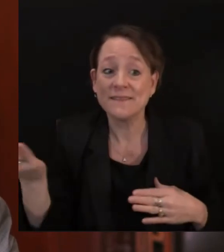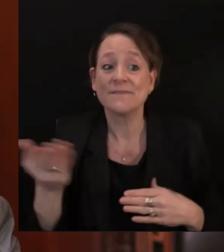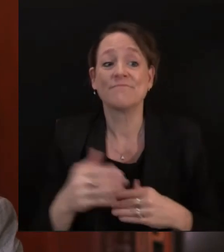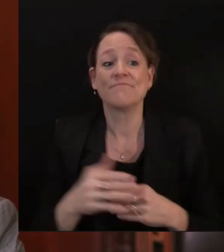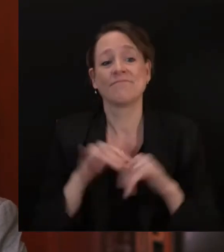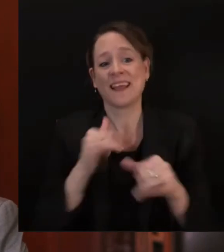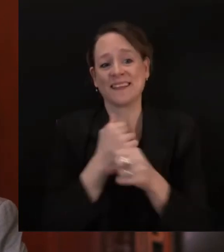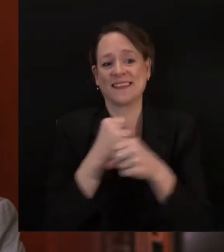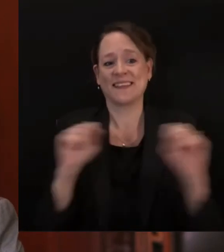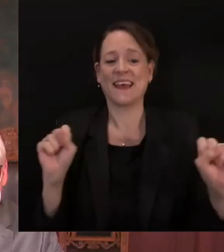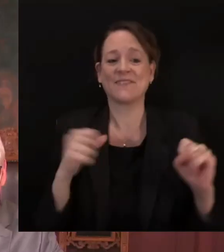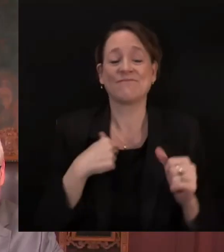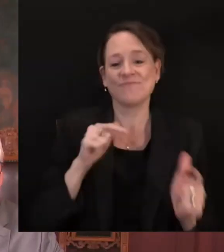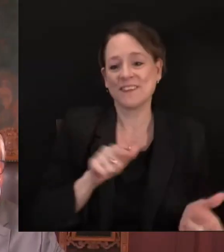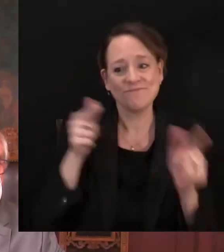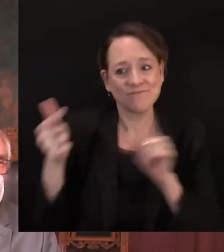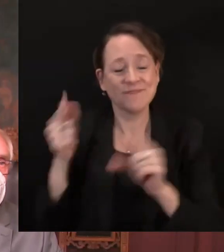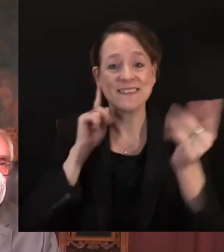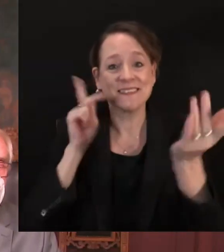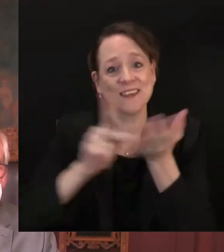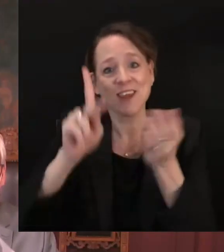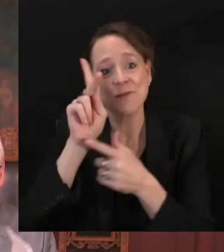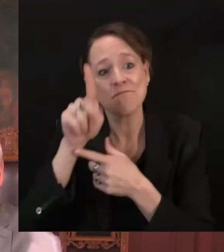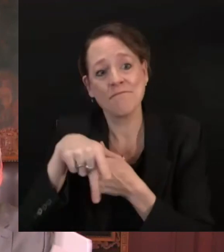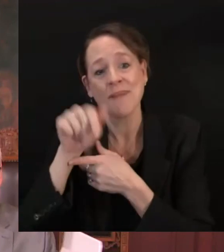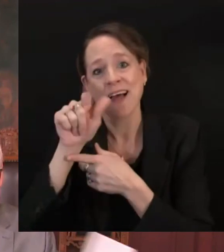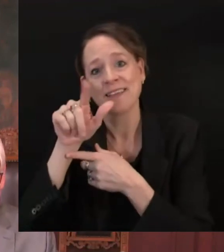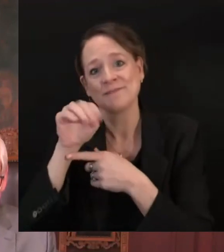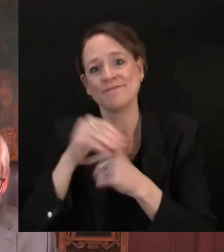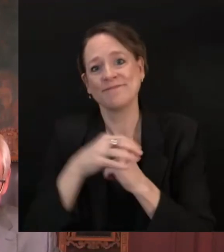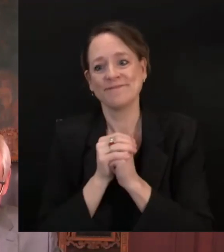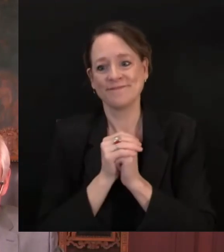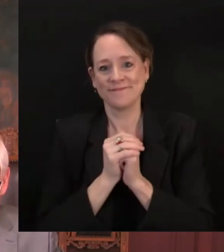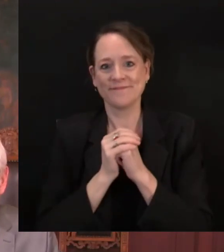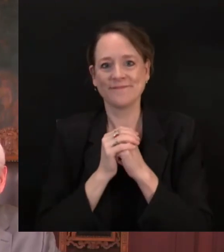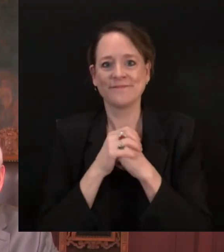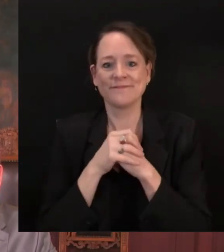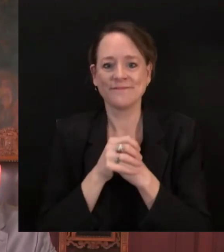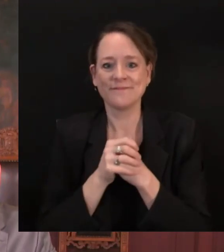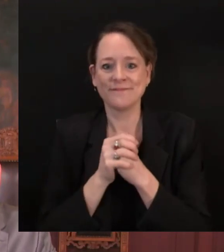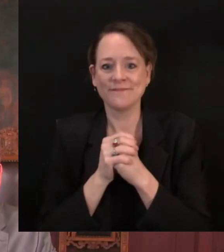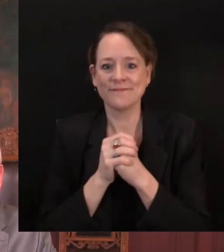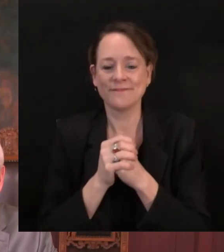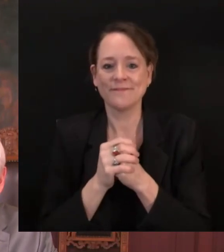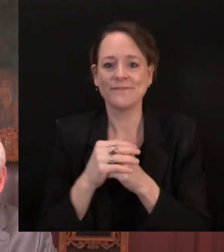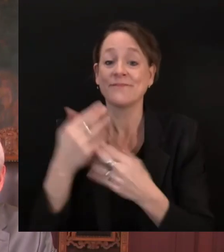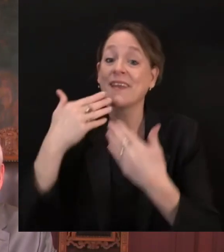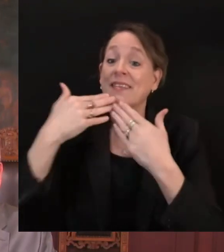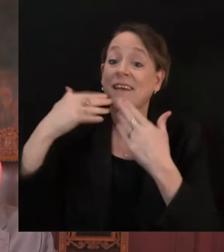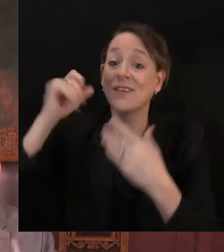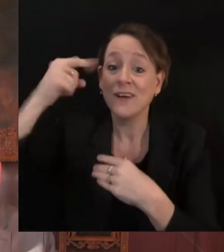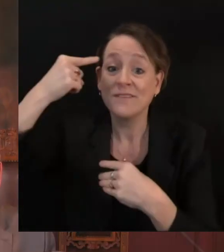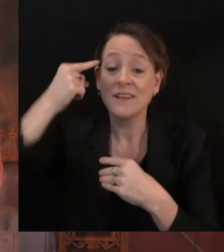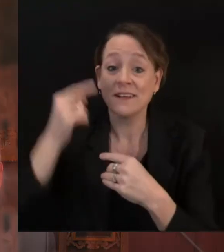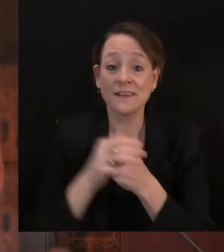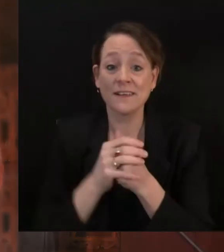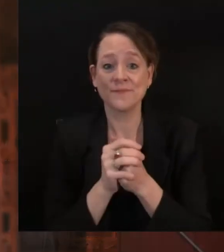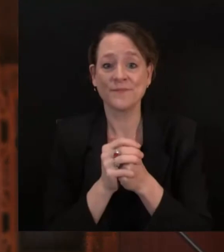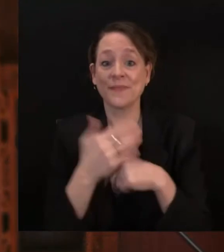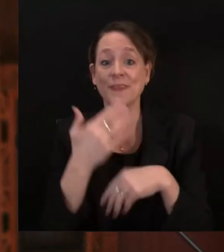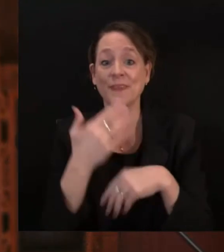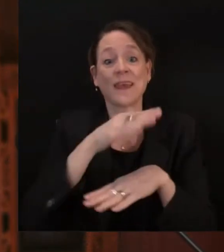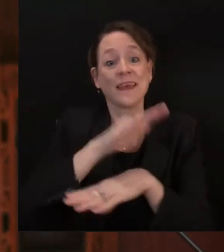update. Andrea, it's all yours. Thanks, Governor. Good afternoon, and thanks for joining us today. As the Governor